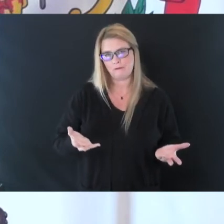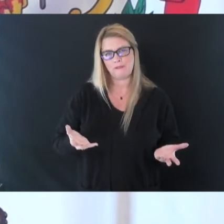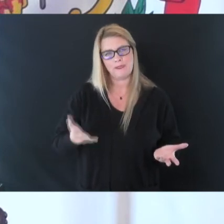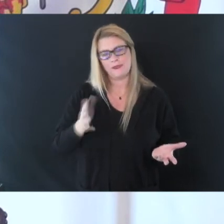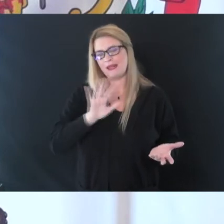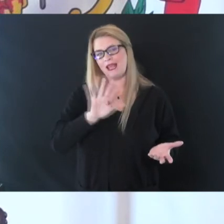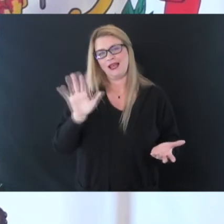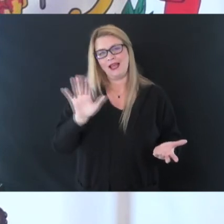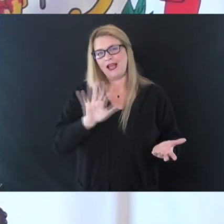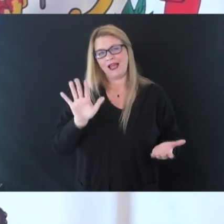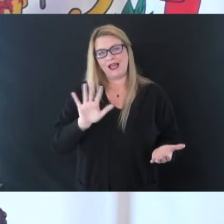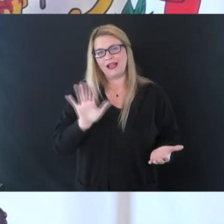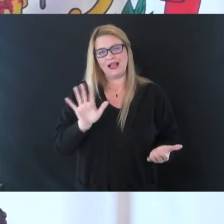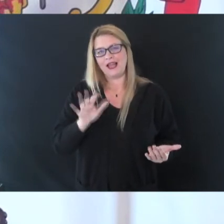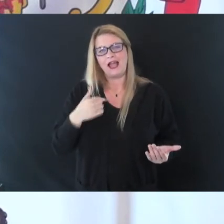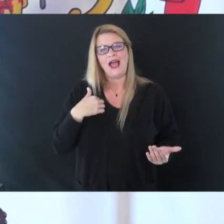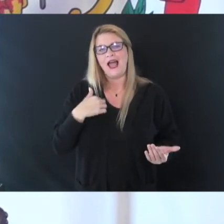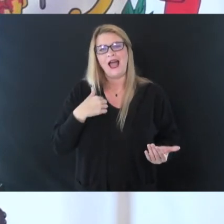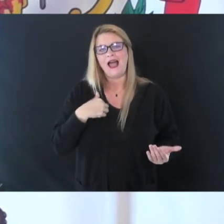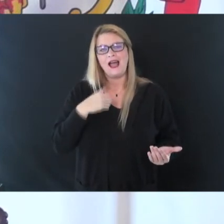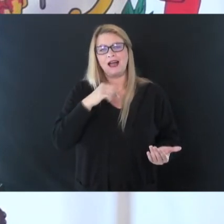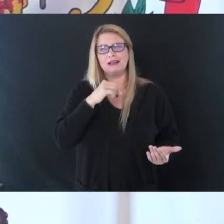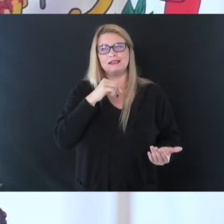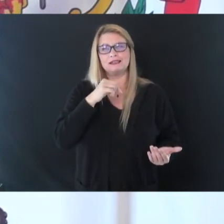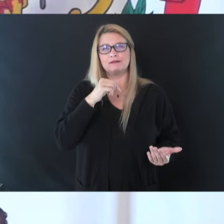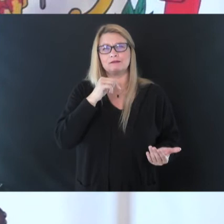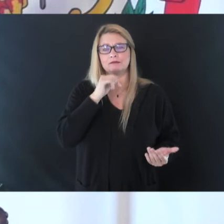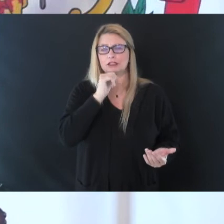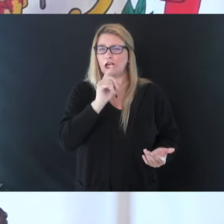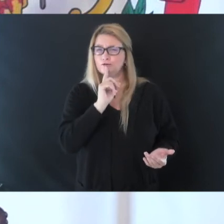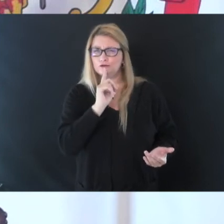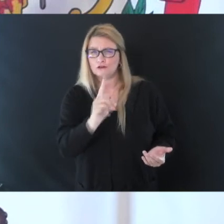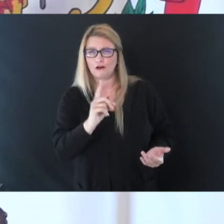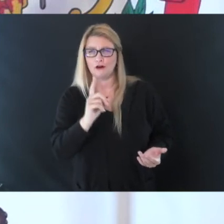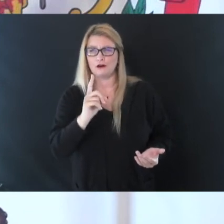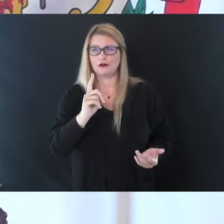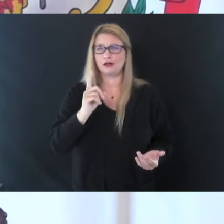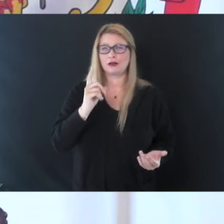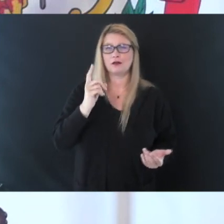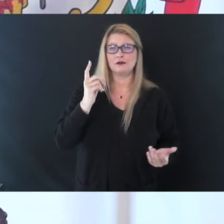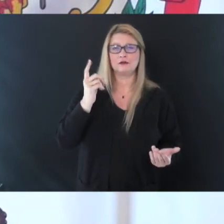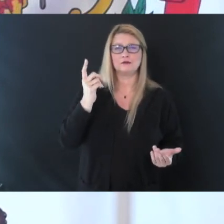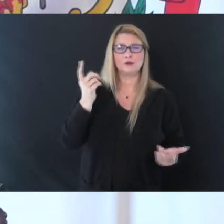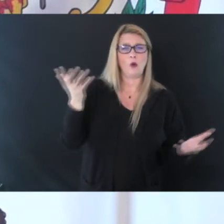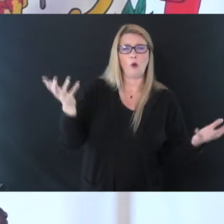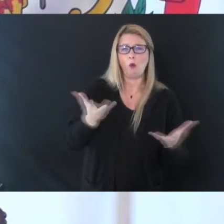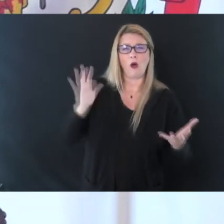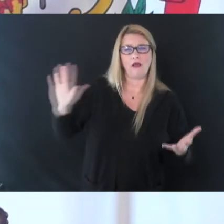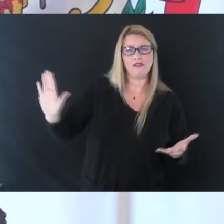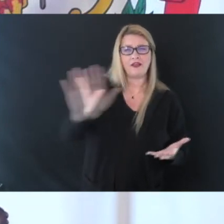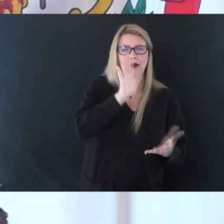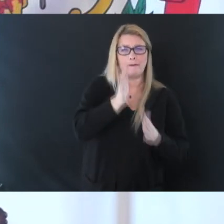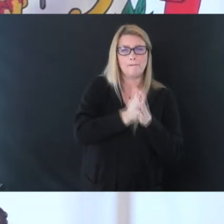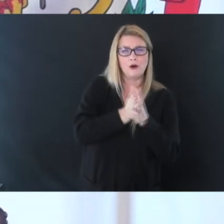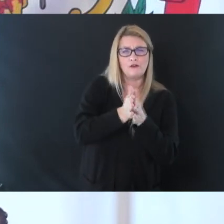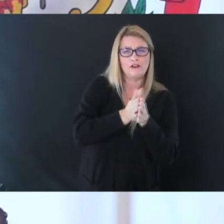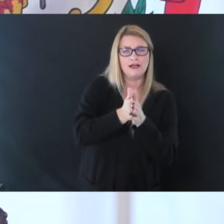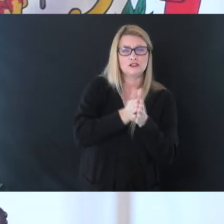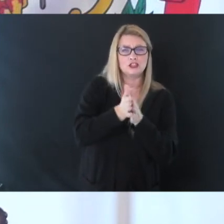I don't really have any idea why or what would motivate someone to perpetuate these